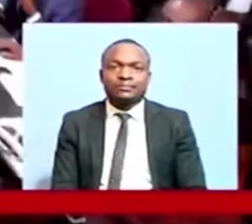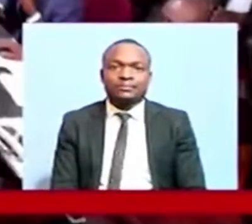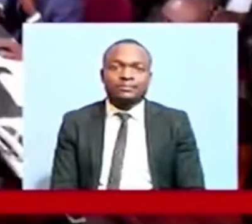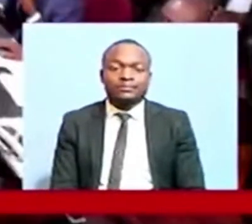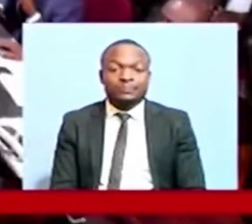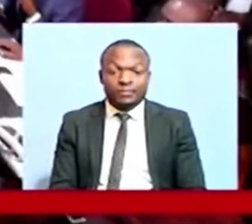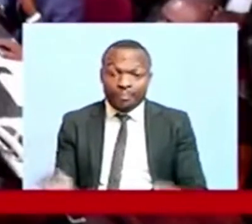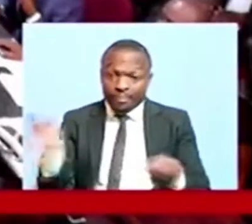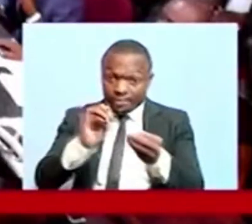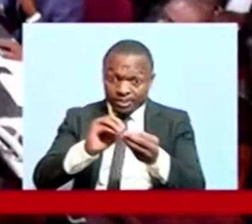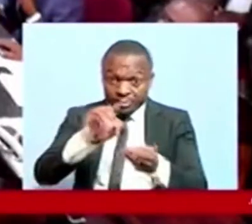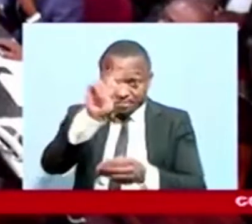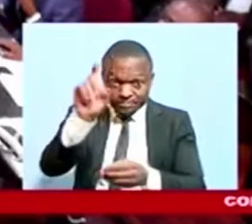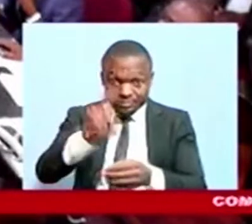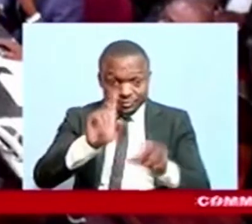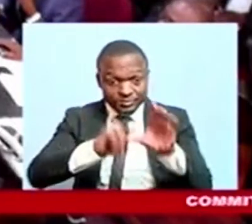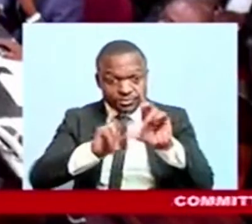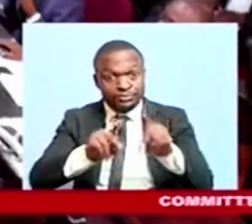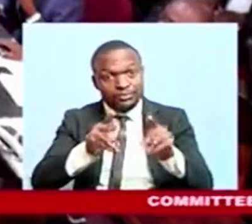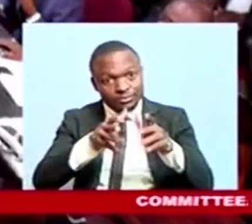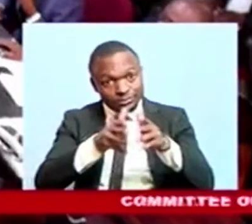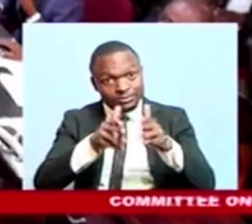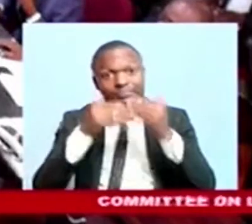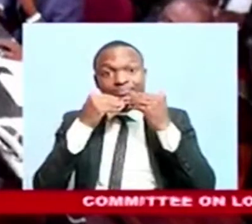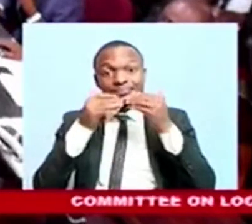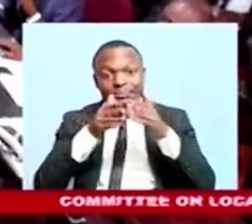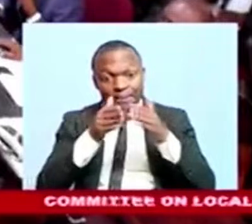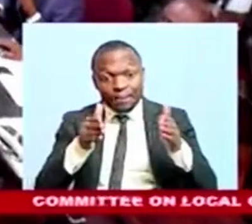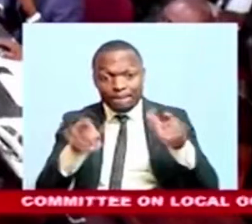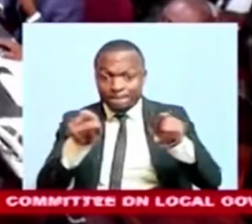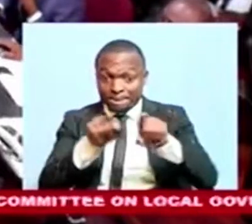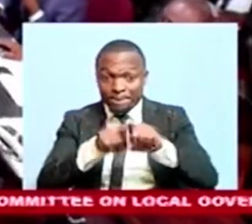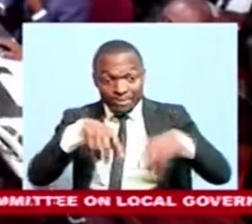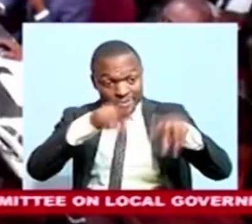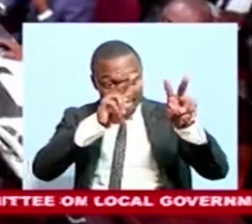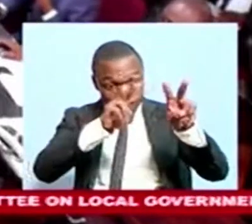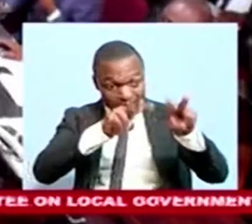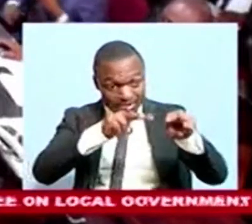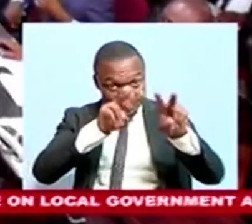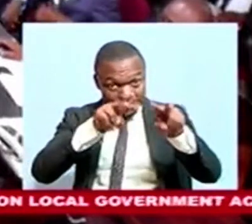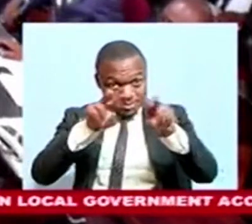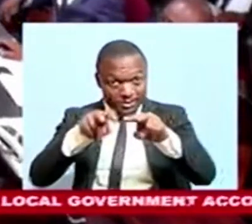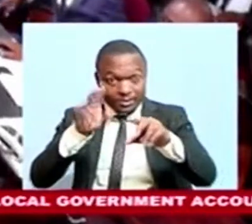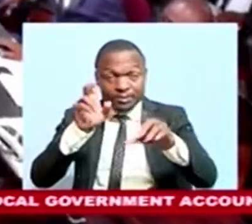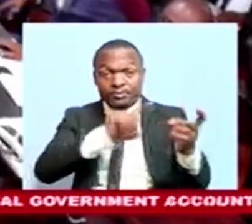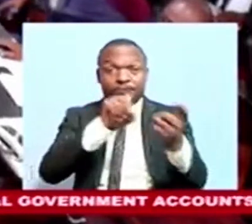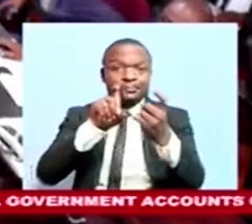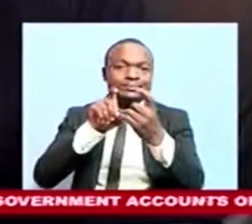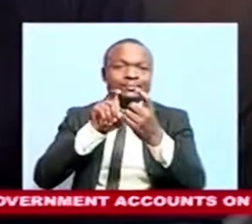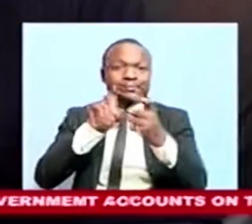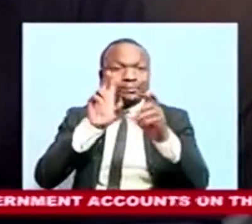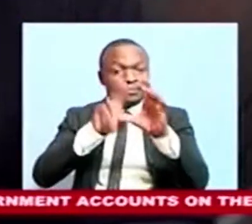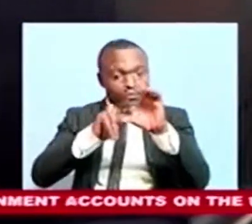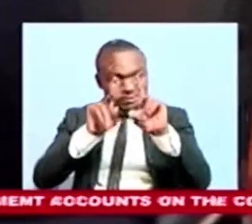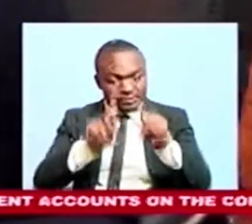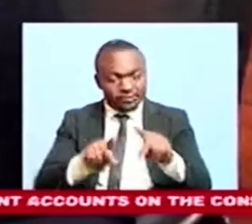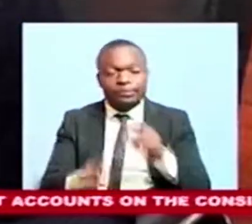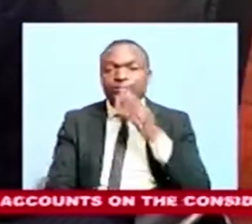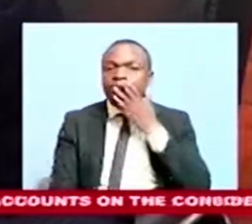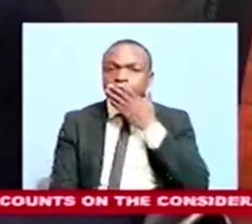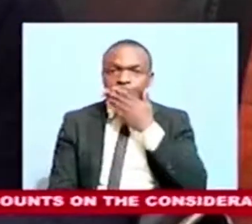Follow-up question. Chair, thank you very much. On the same monitoring challenges, Chair,